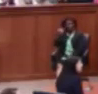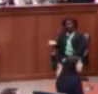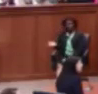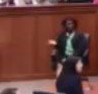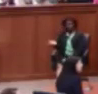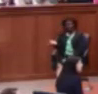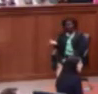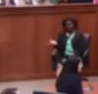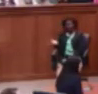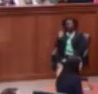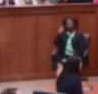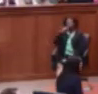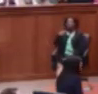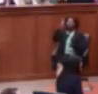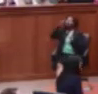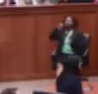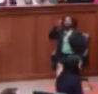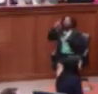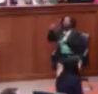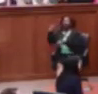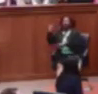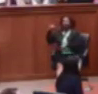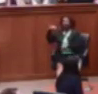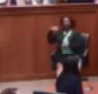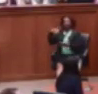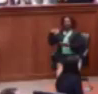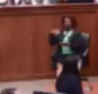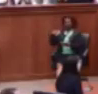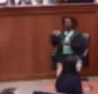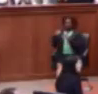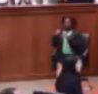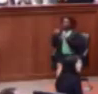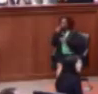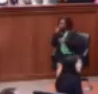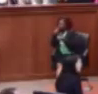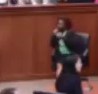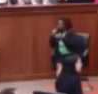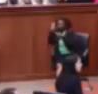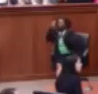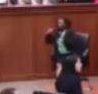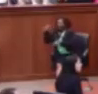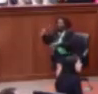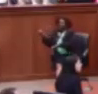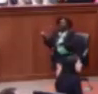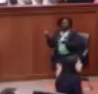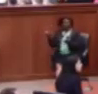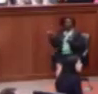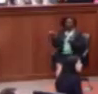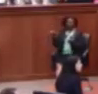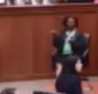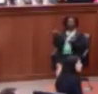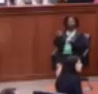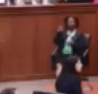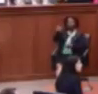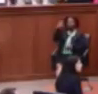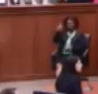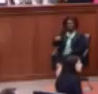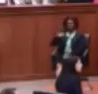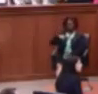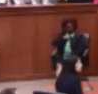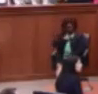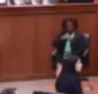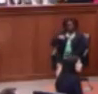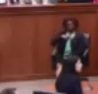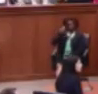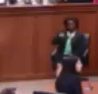Y'all shouldn't be doing and making decisions for us in secret. You need us. We need you. Our children